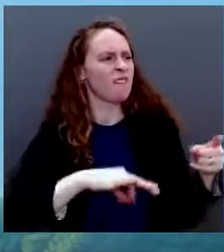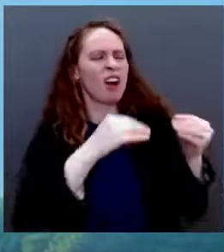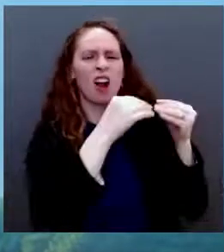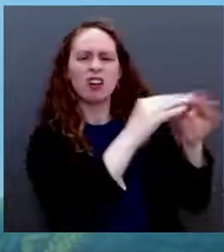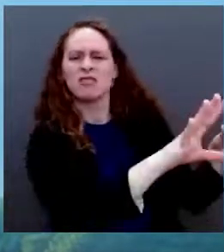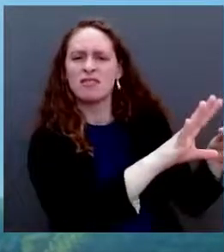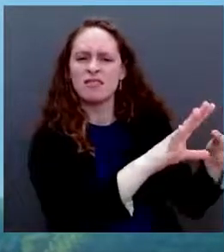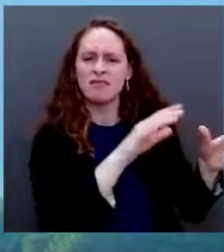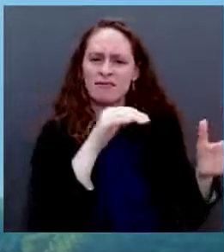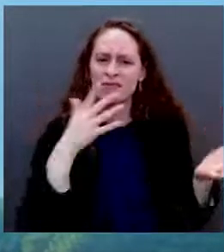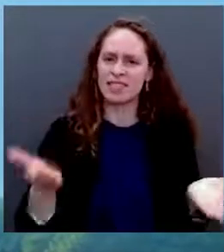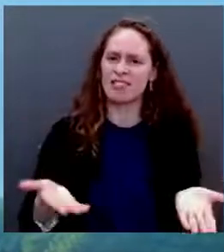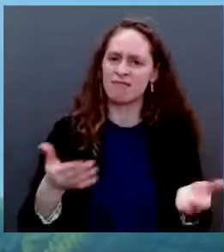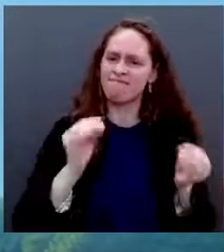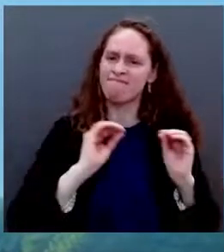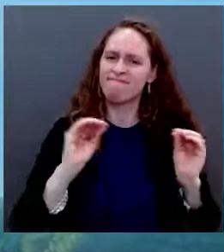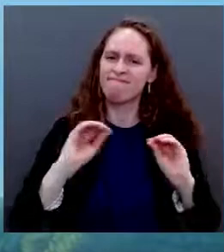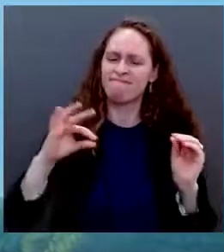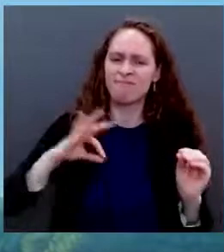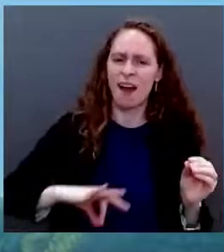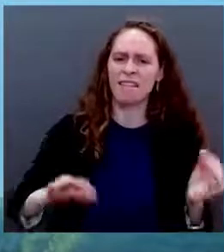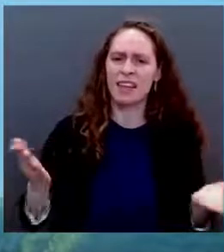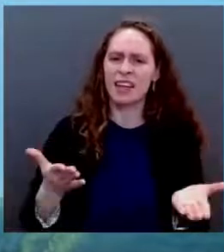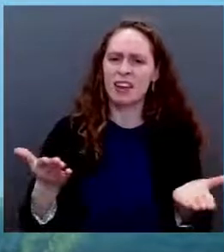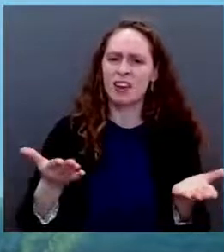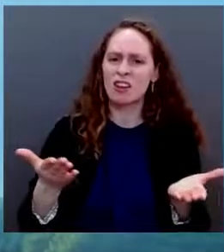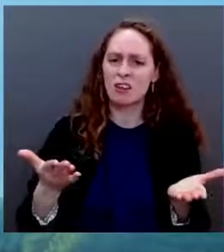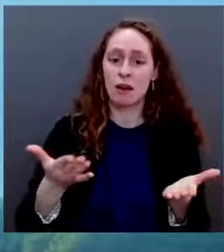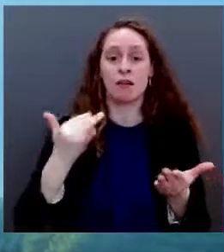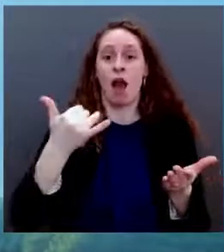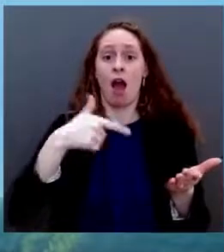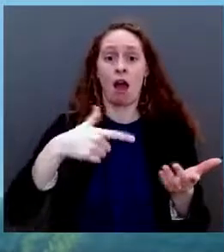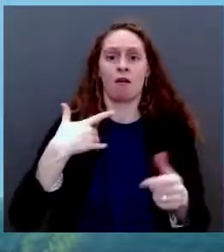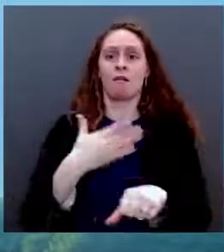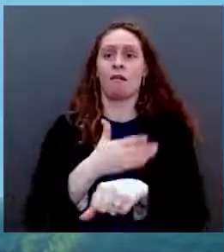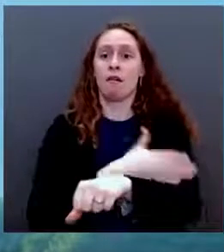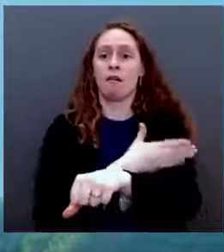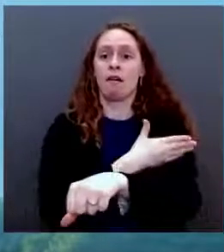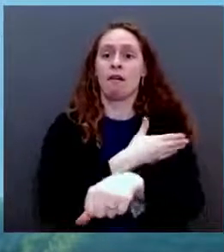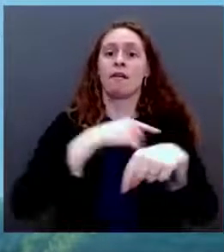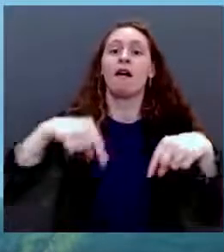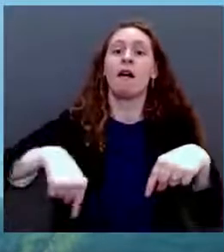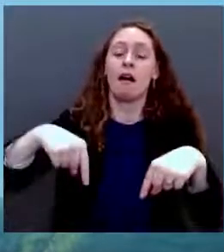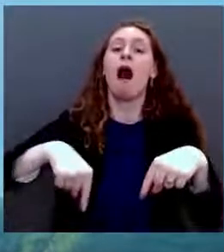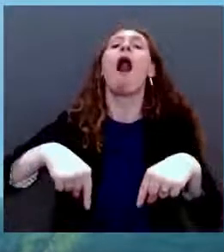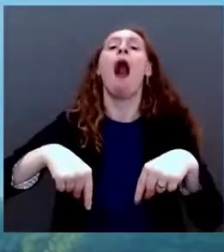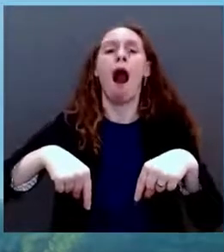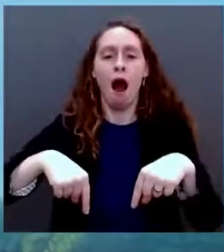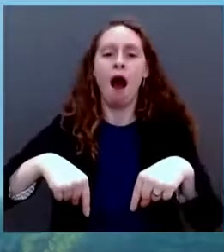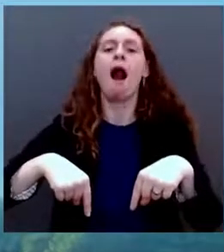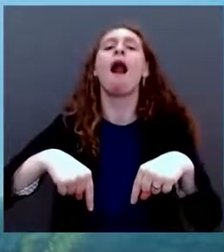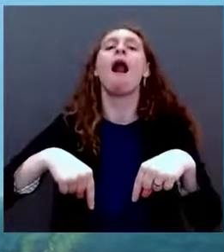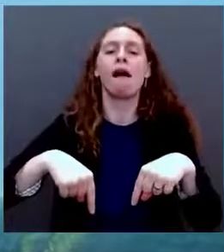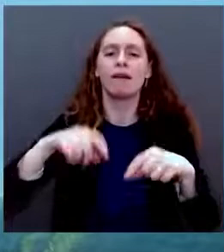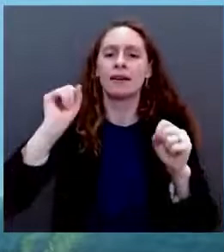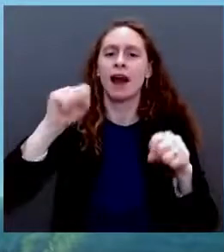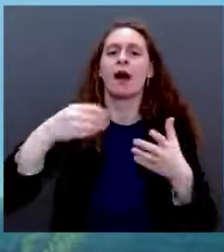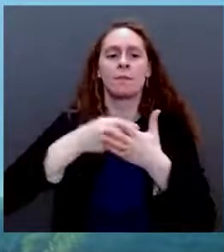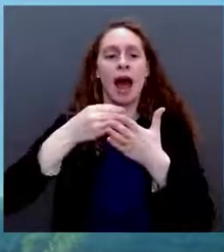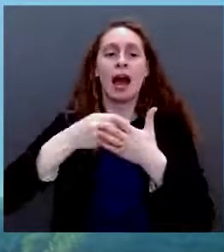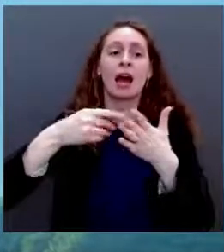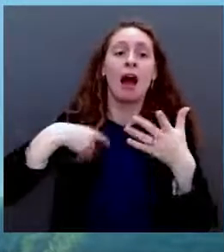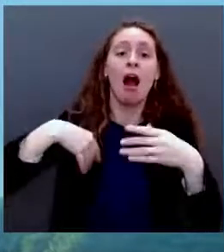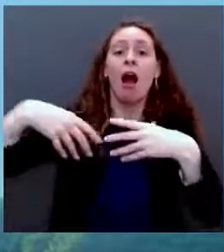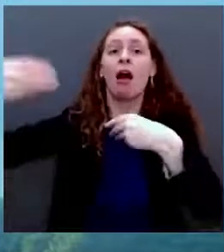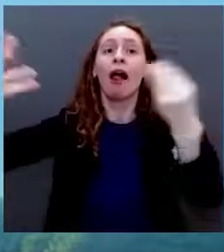farmers to be able to better afford that machinery. That's going to keep the implement dealer in business. They're going to be able to support that Main Street